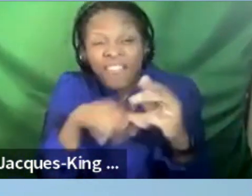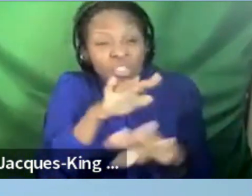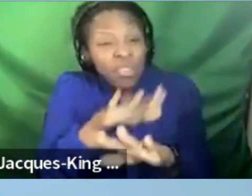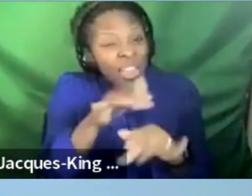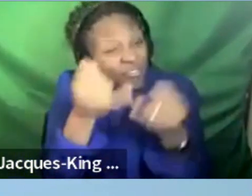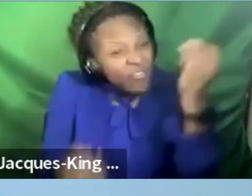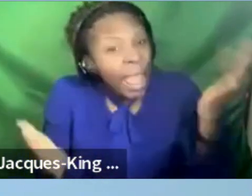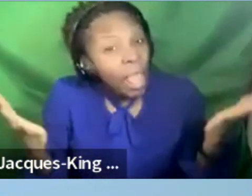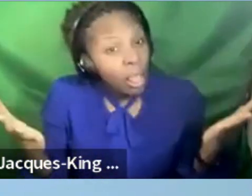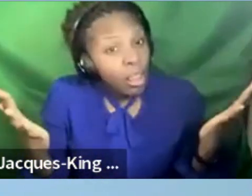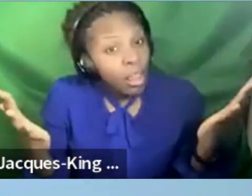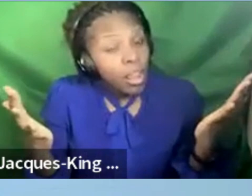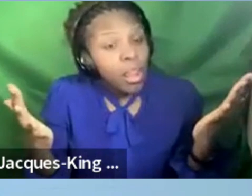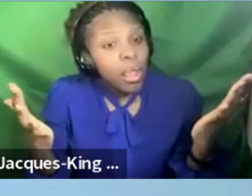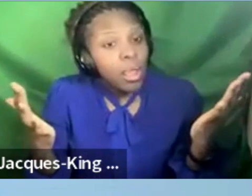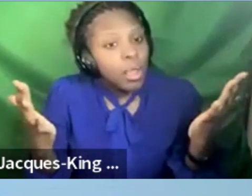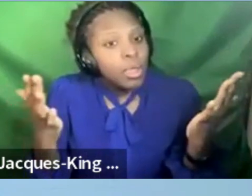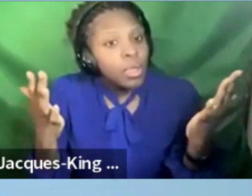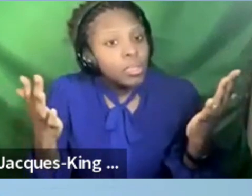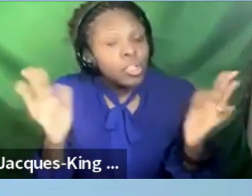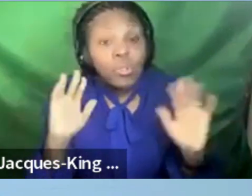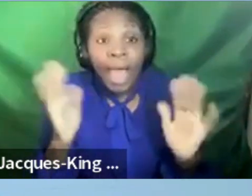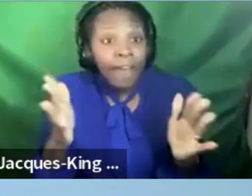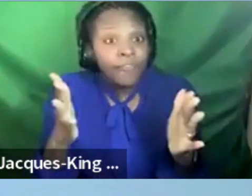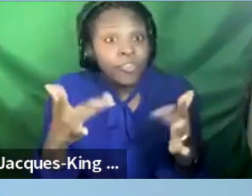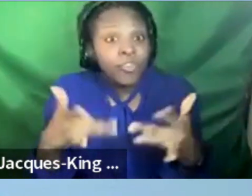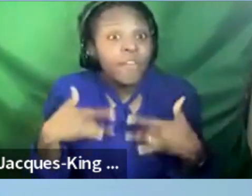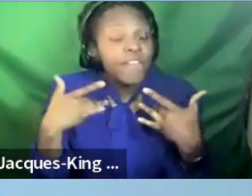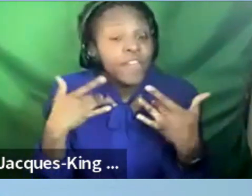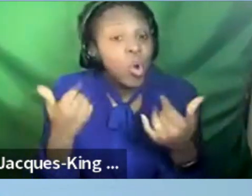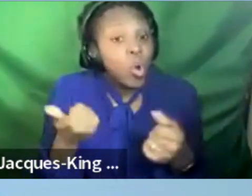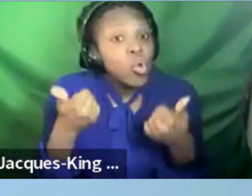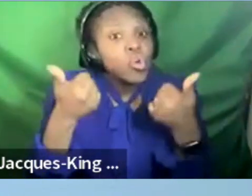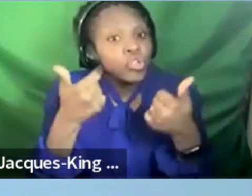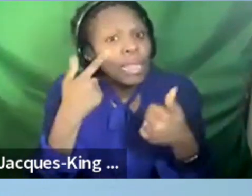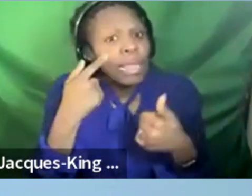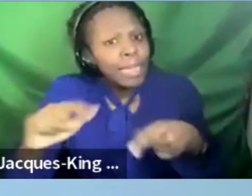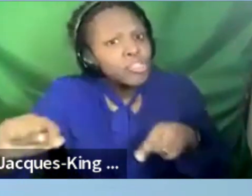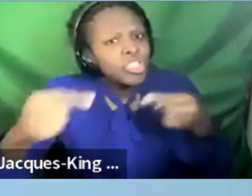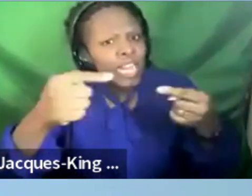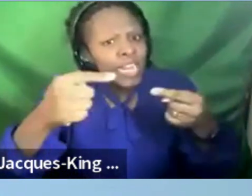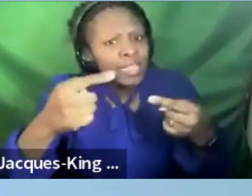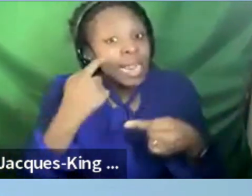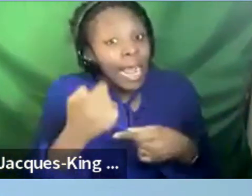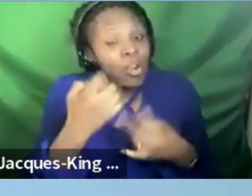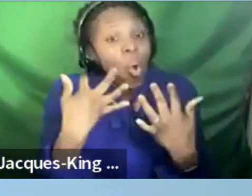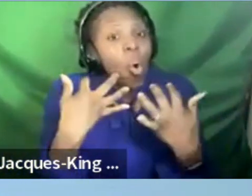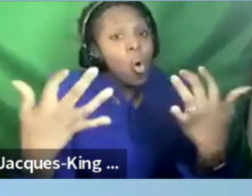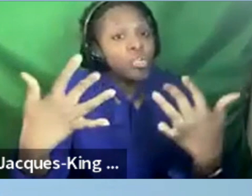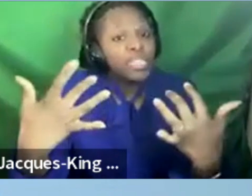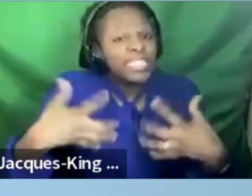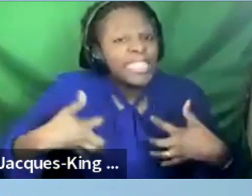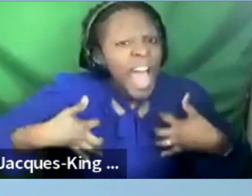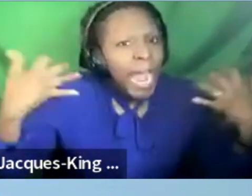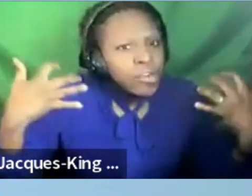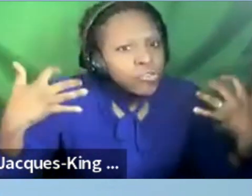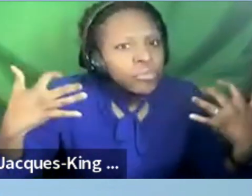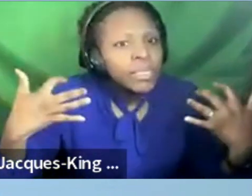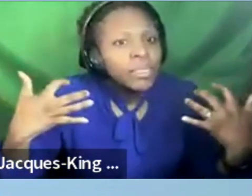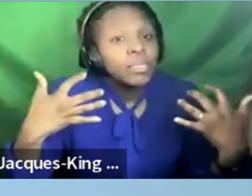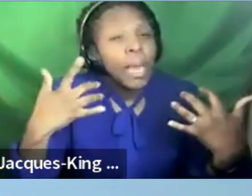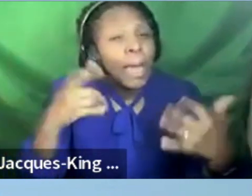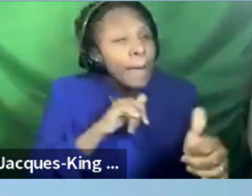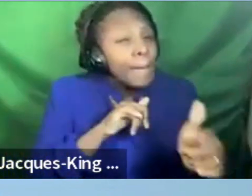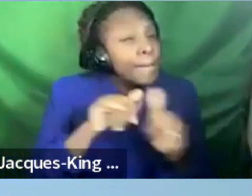failing, right? And it doesn't have to make you feel good. It can make you feel challenged. It can make the audience angry. Some of the best pieces of